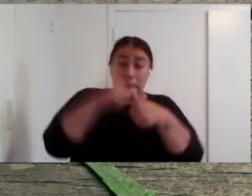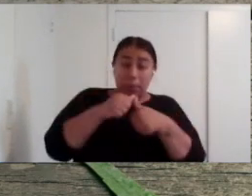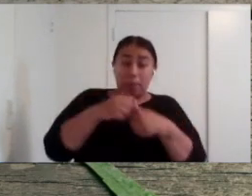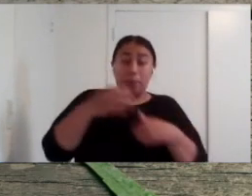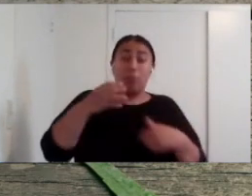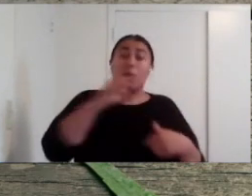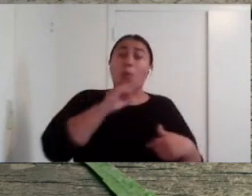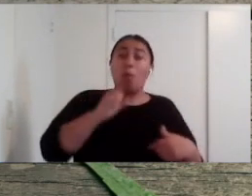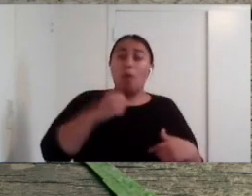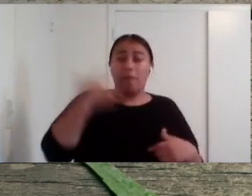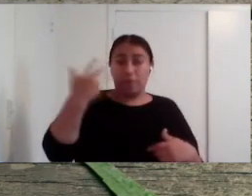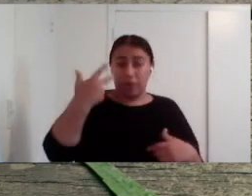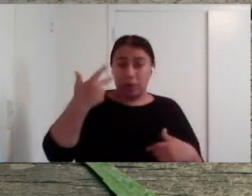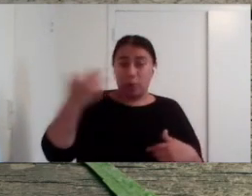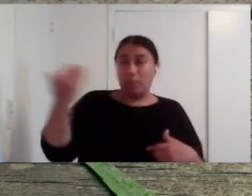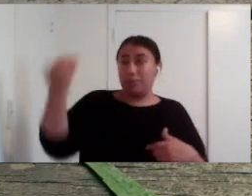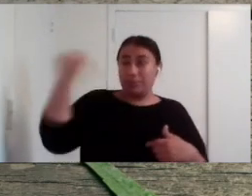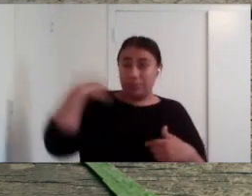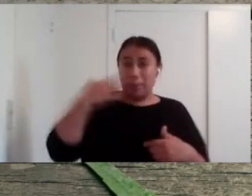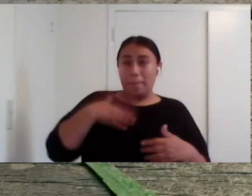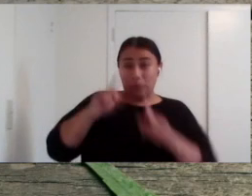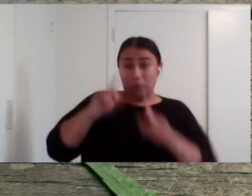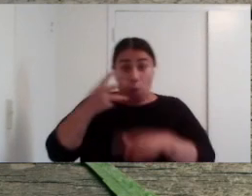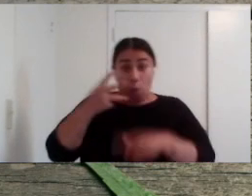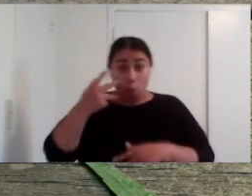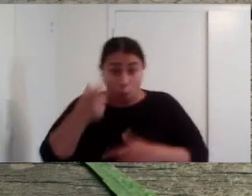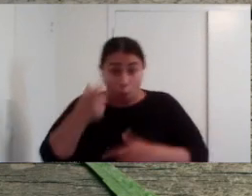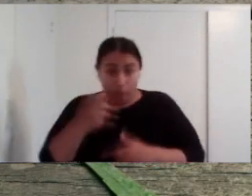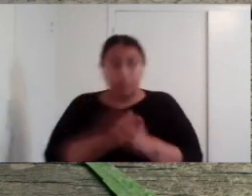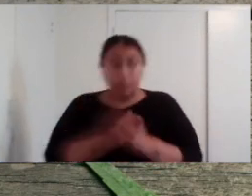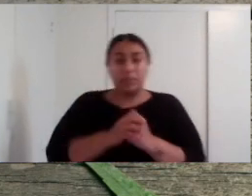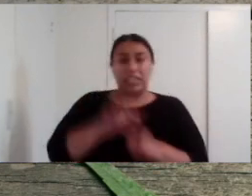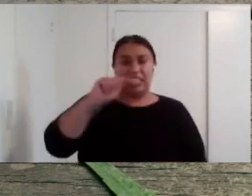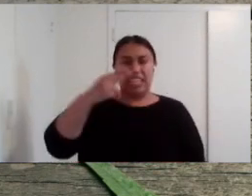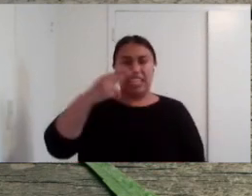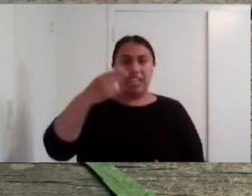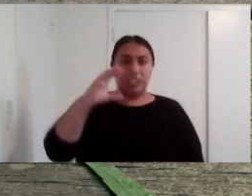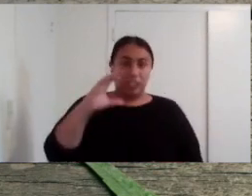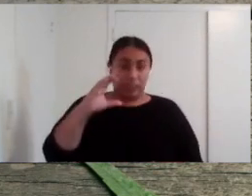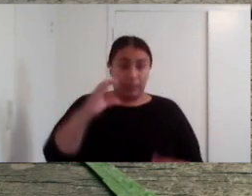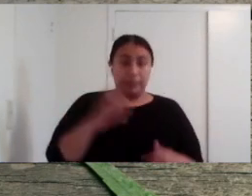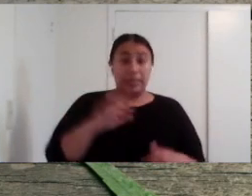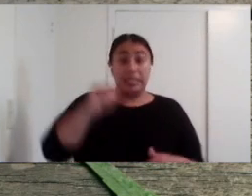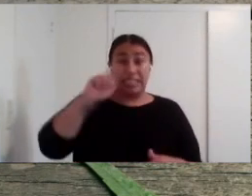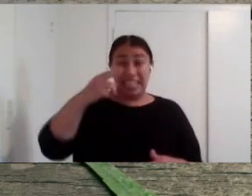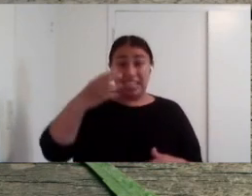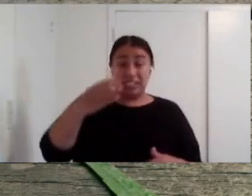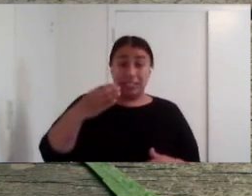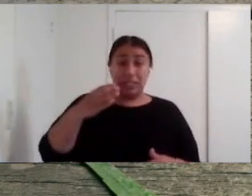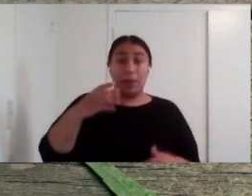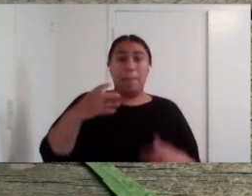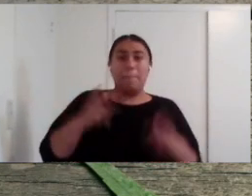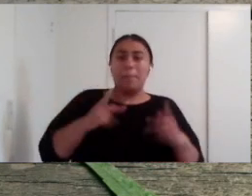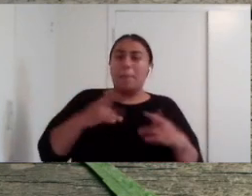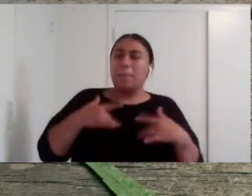the relapsing of, or the flares of the immune system as well. Again, the long-term research is not there,